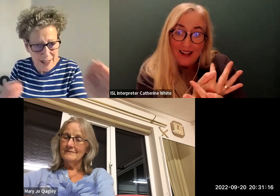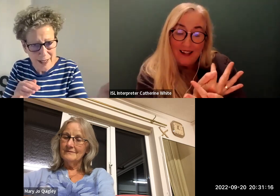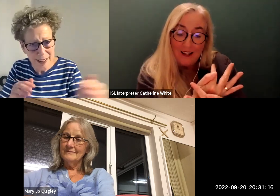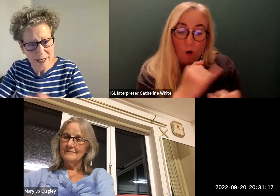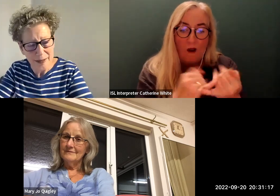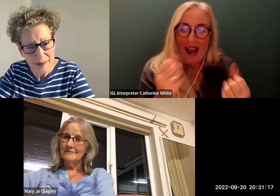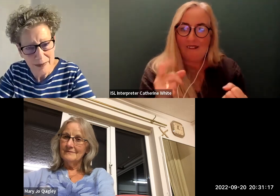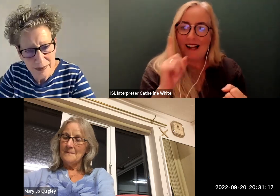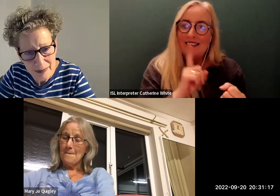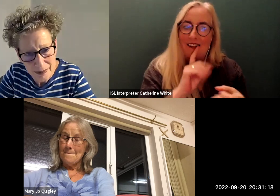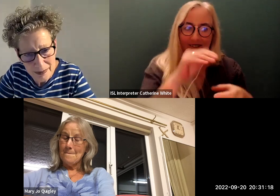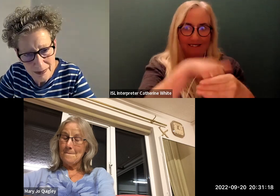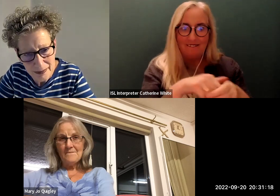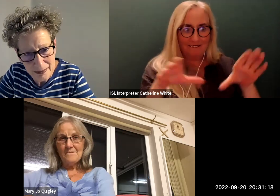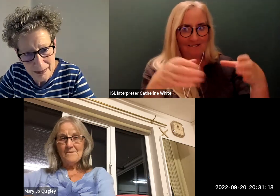deafness?